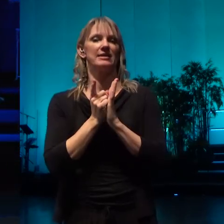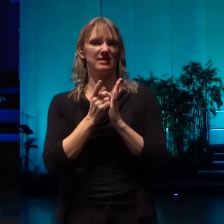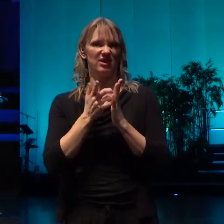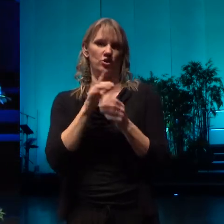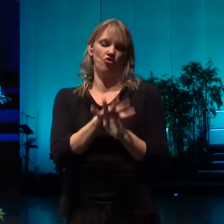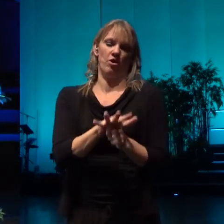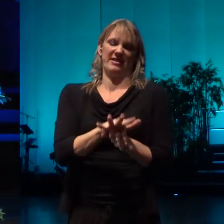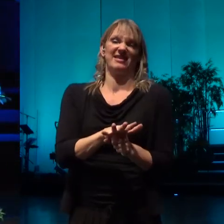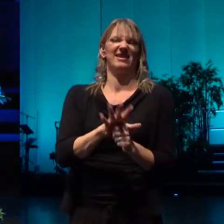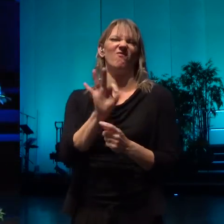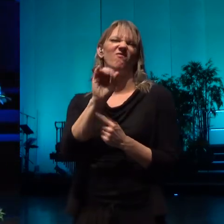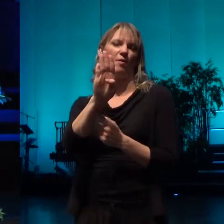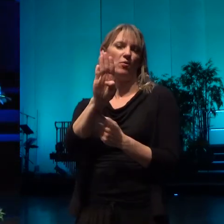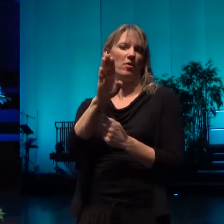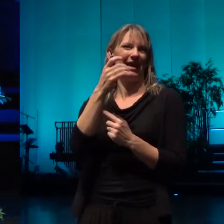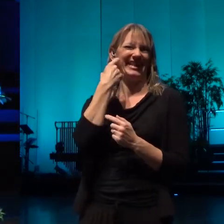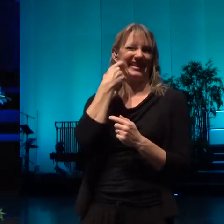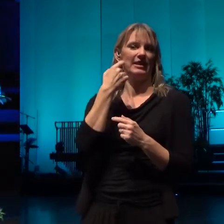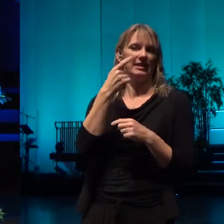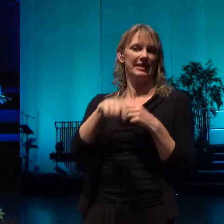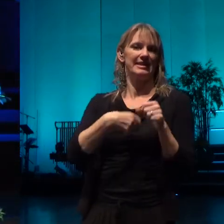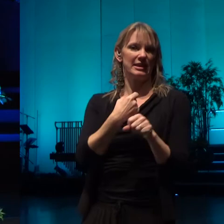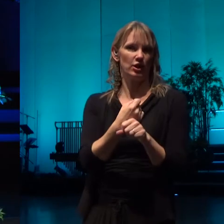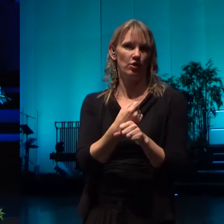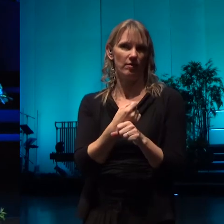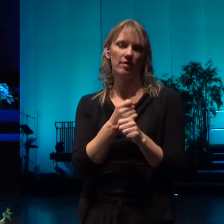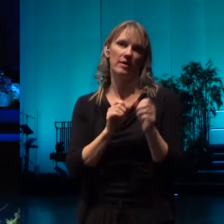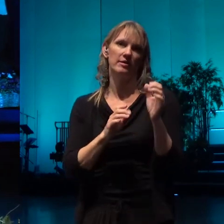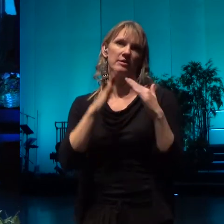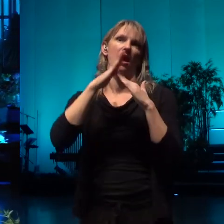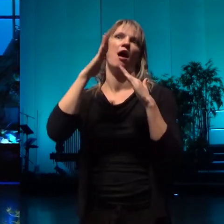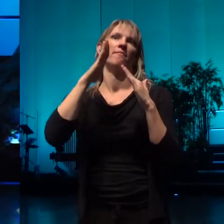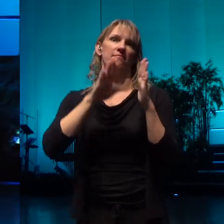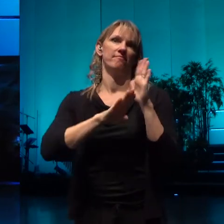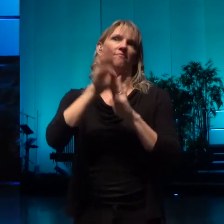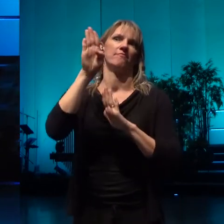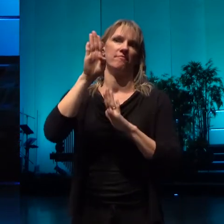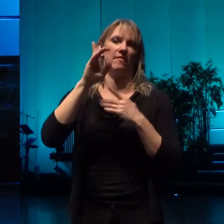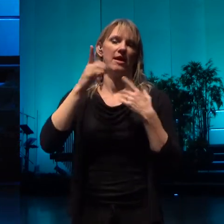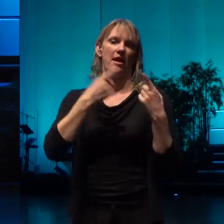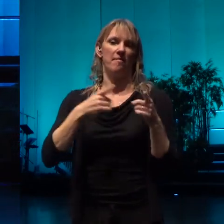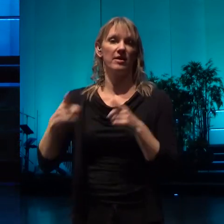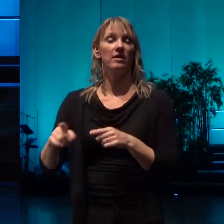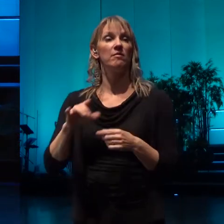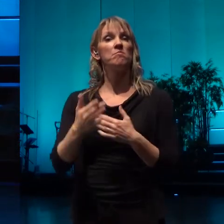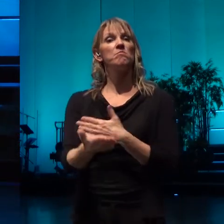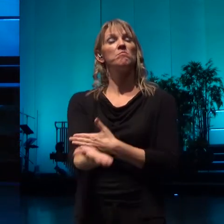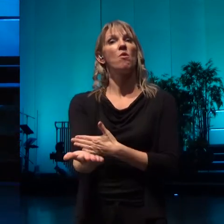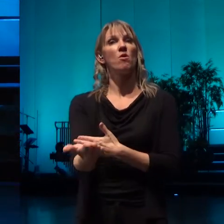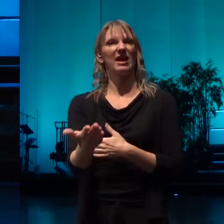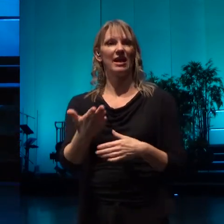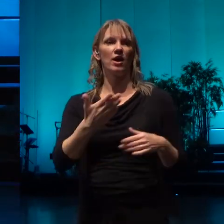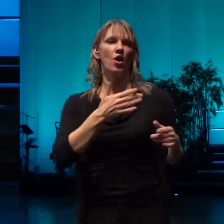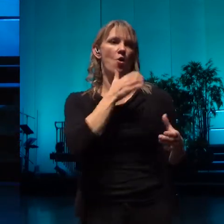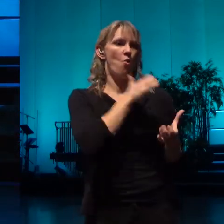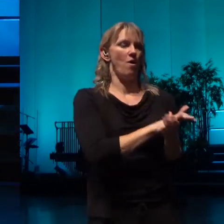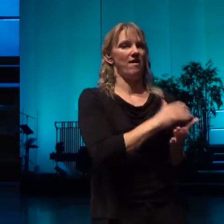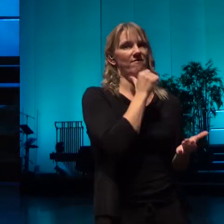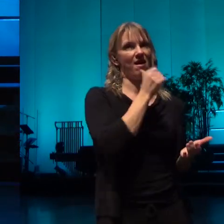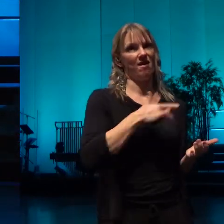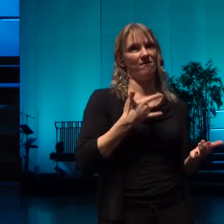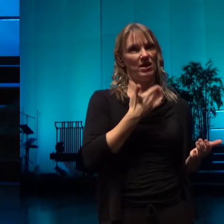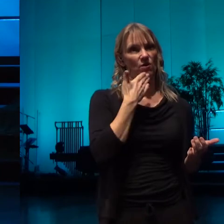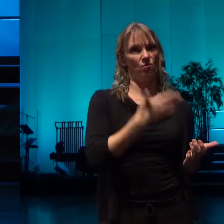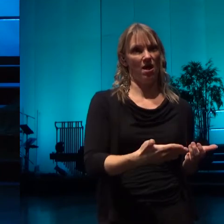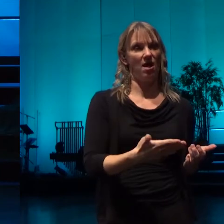February of this year, kind of the height of things going on. And I woke up that morning and my wife wasn't feeling well. So,